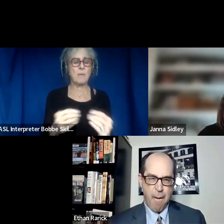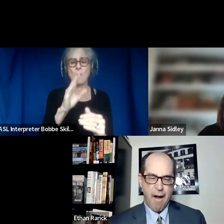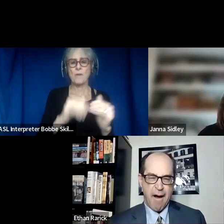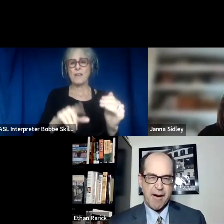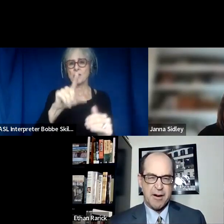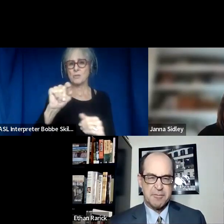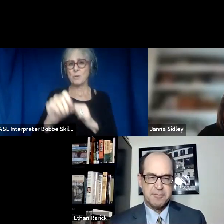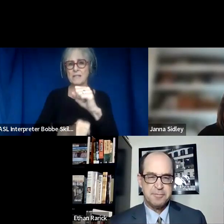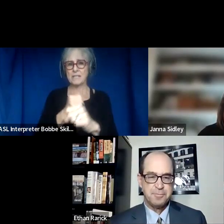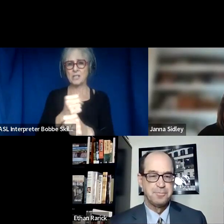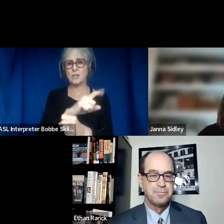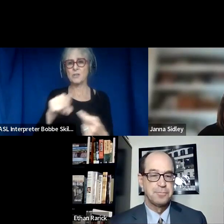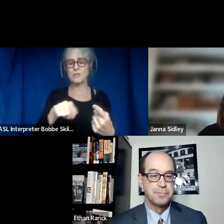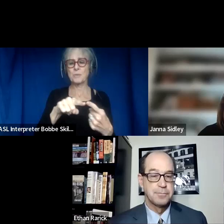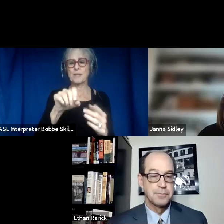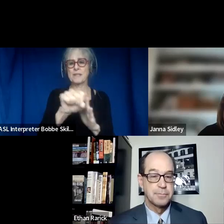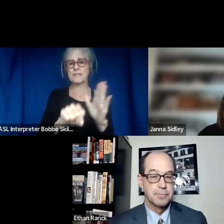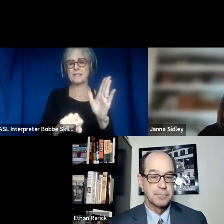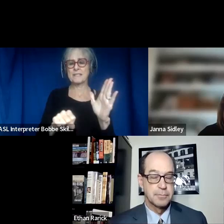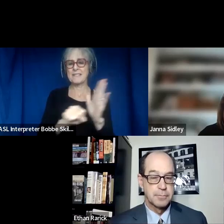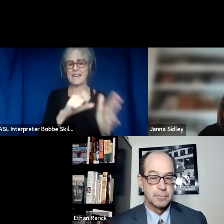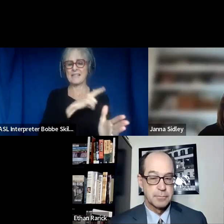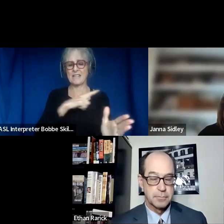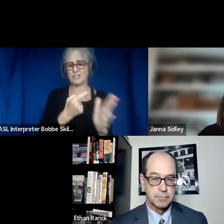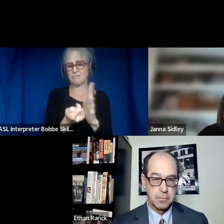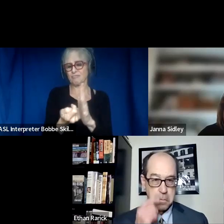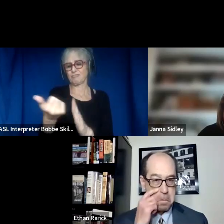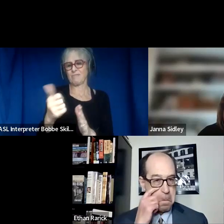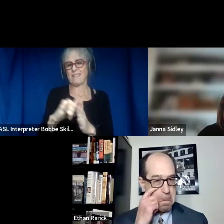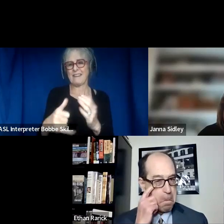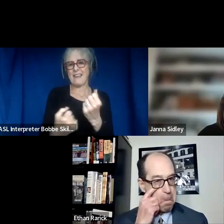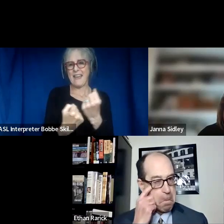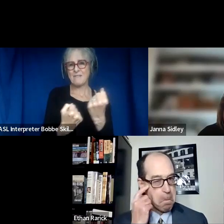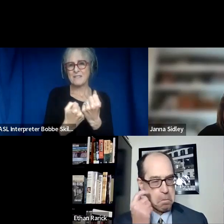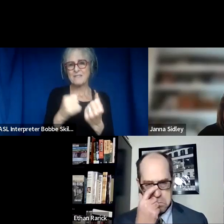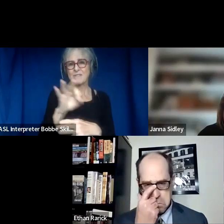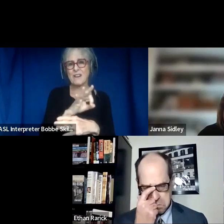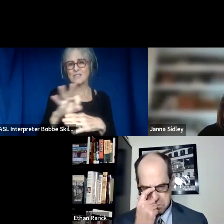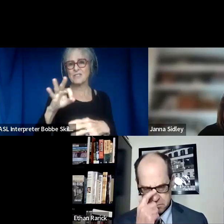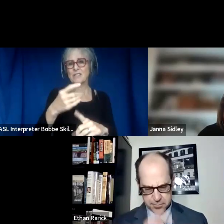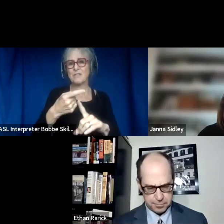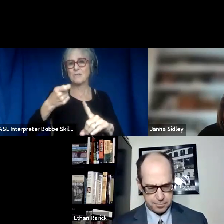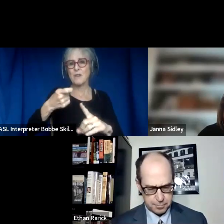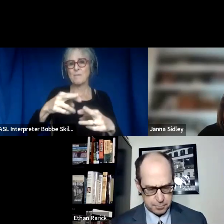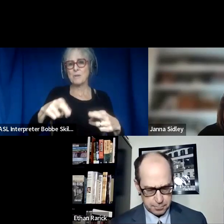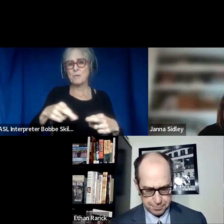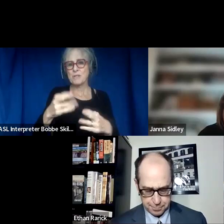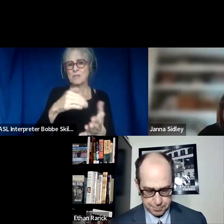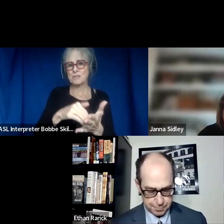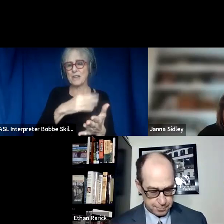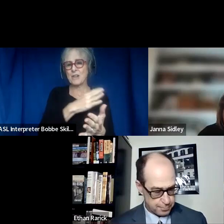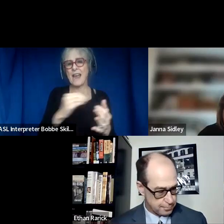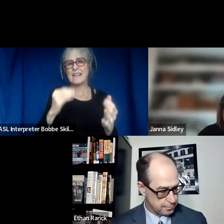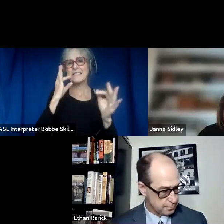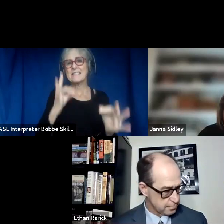years. When the state legislature removed the advocacy function from regional centers and determined to contract with